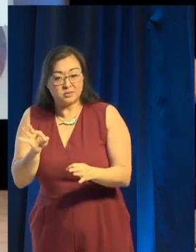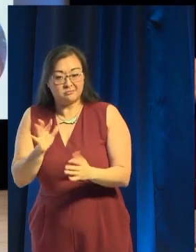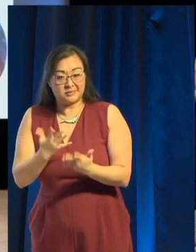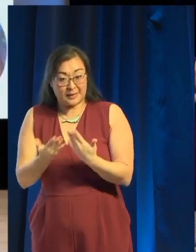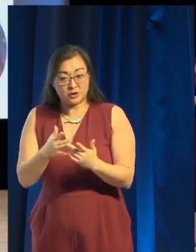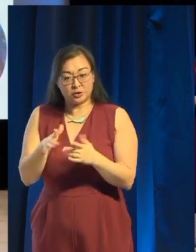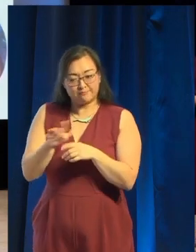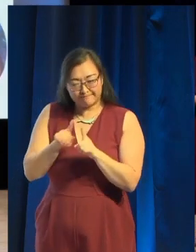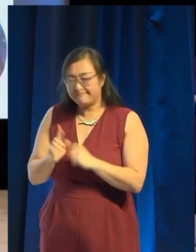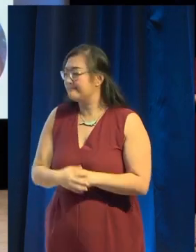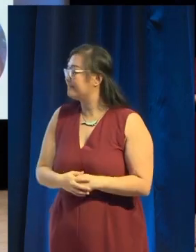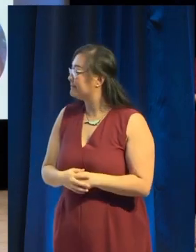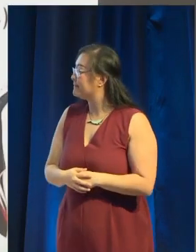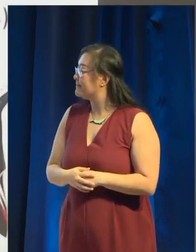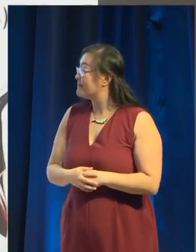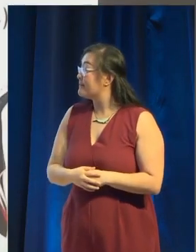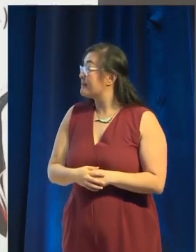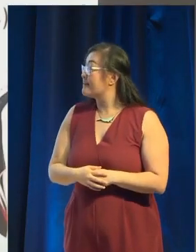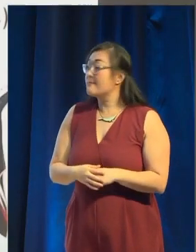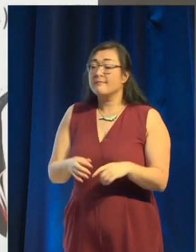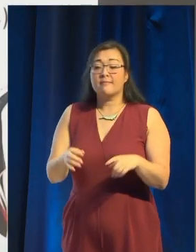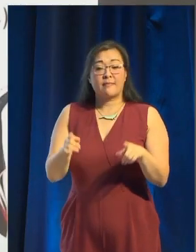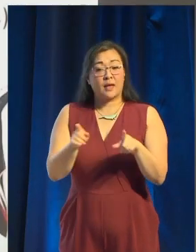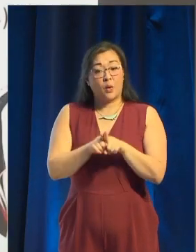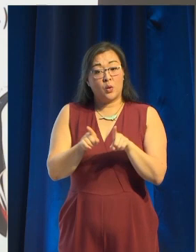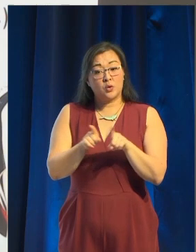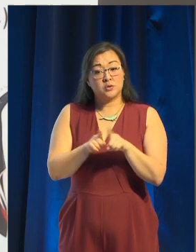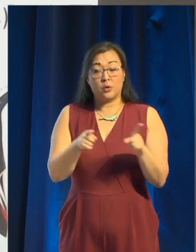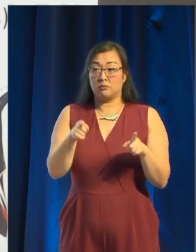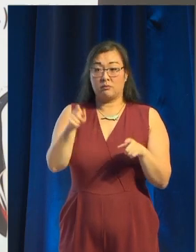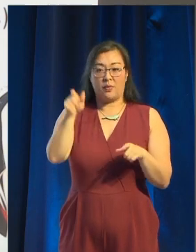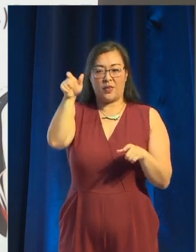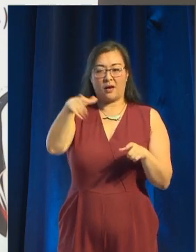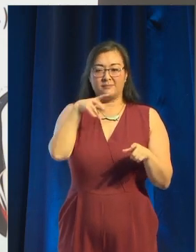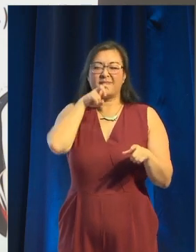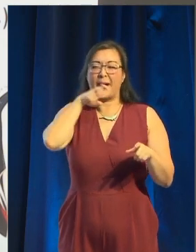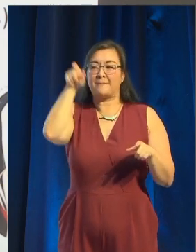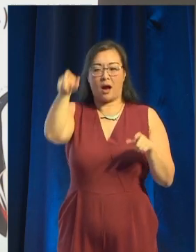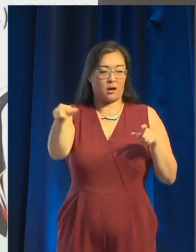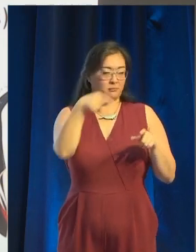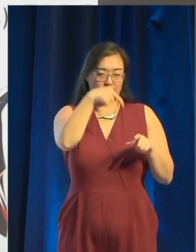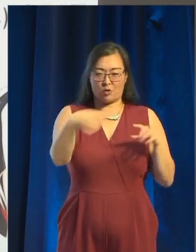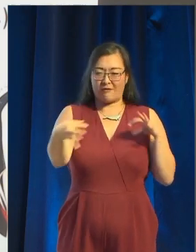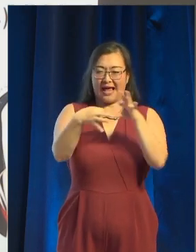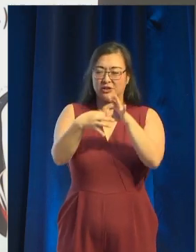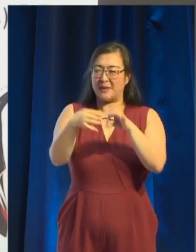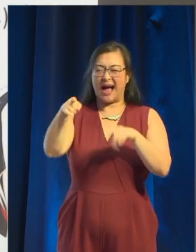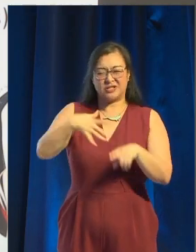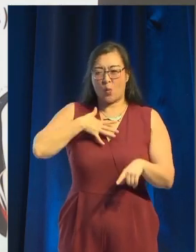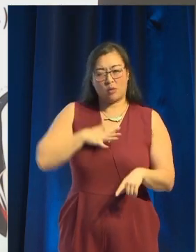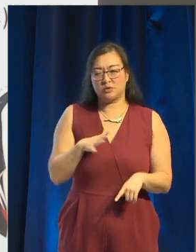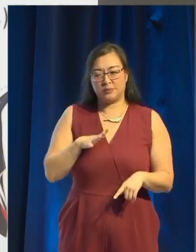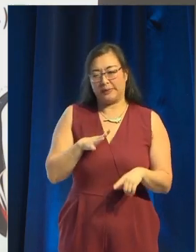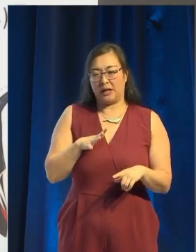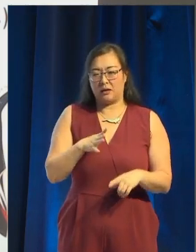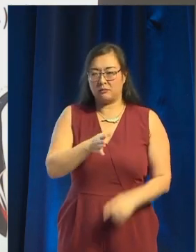In the same line of thought, I didn't want the relationship with the crush to be unidimensional.